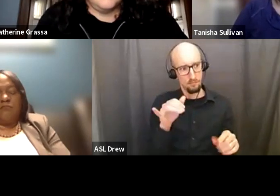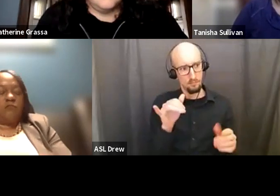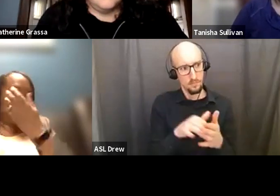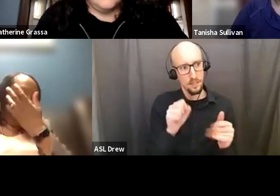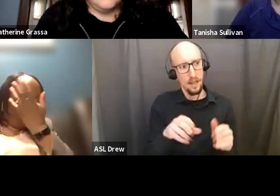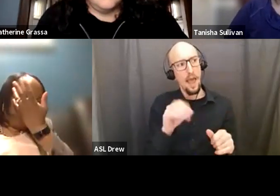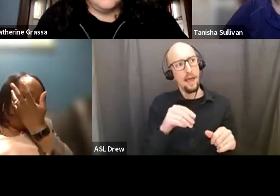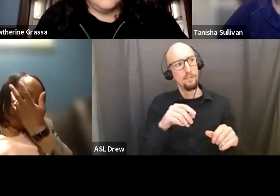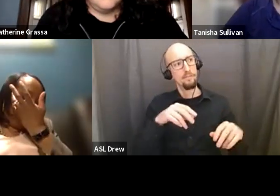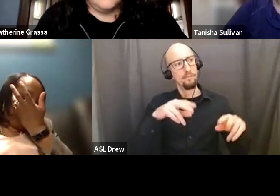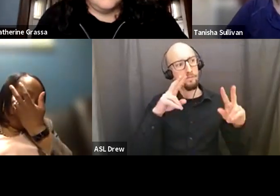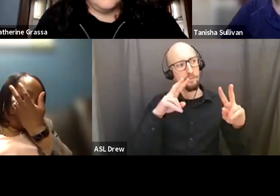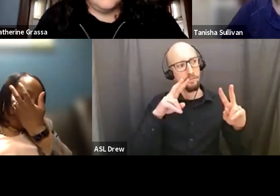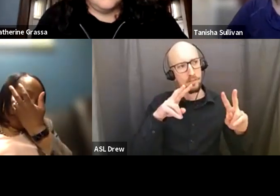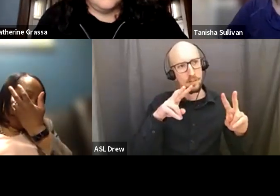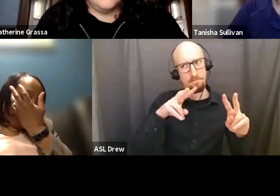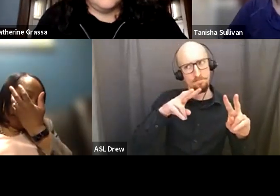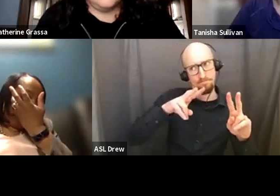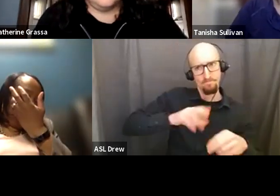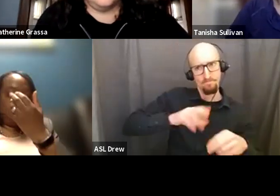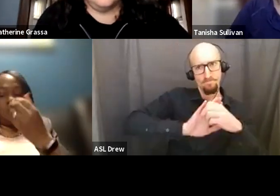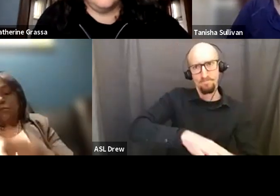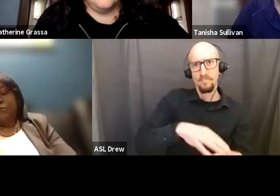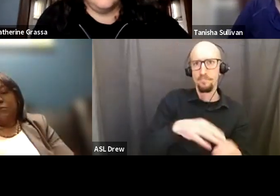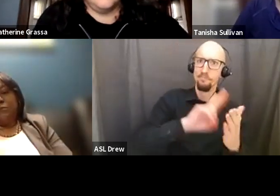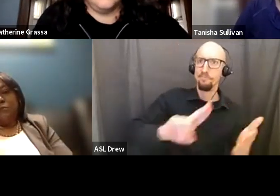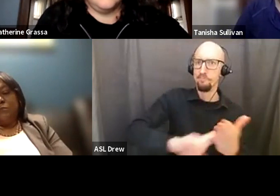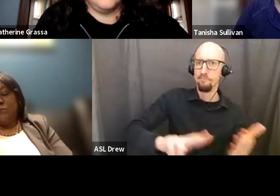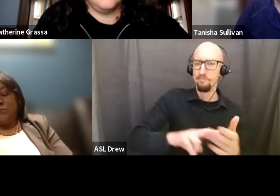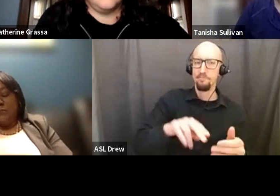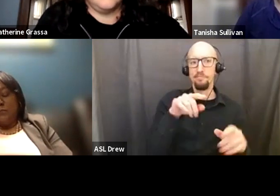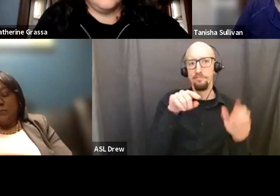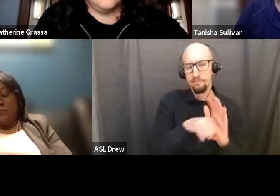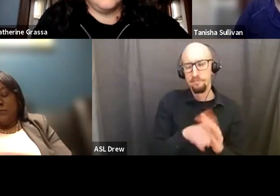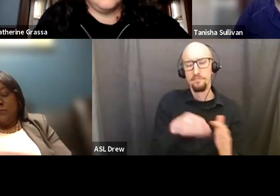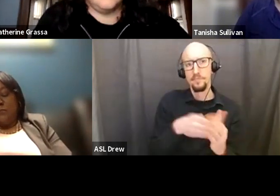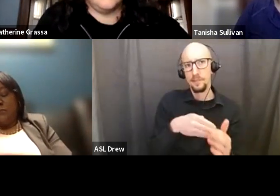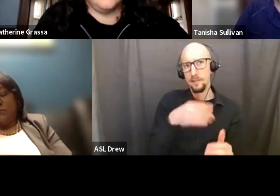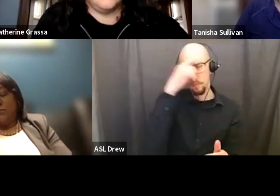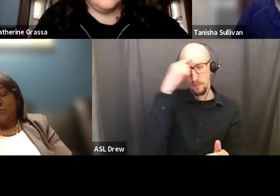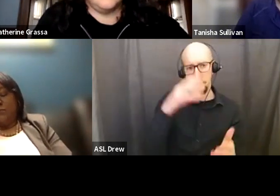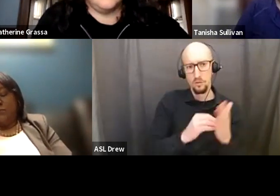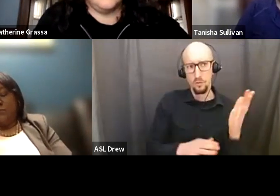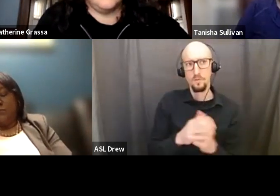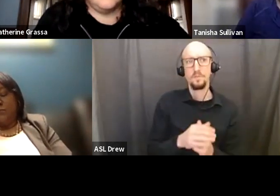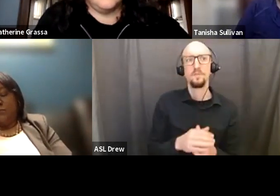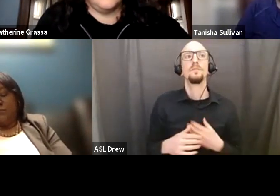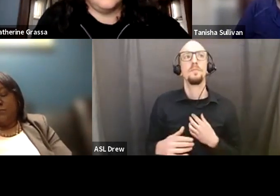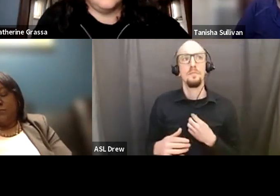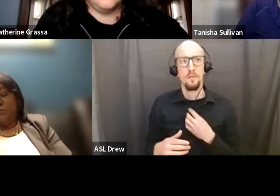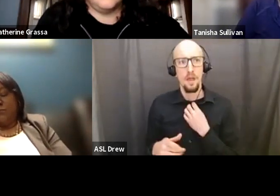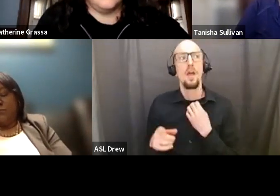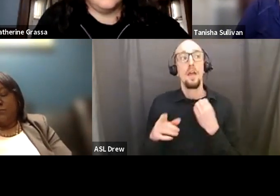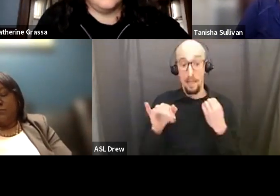as unworthy. If BPS is serious about change, it will examine BPS Superintendent Dr. Chang's